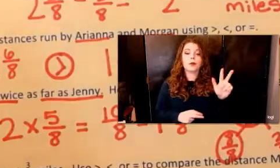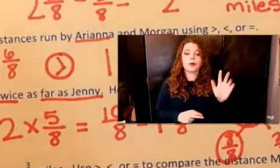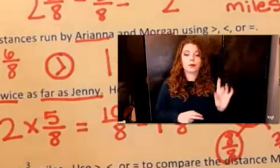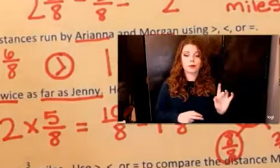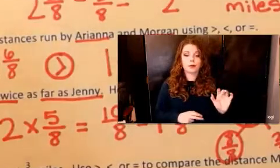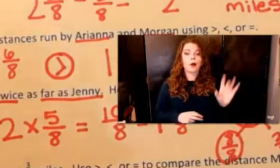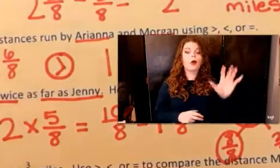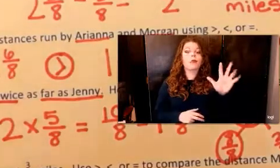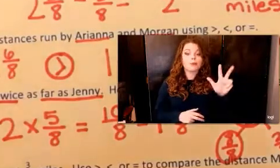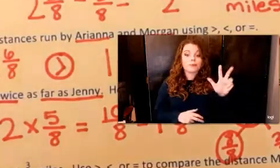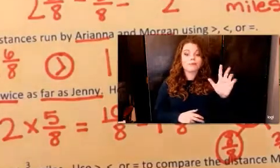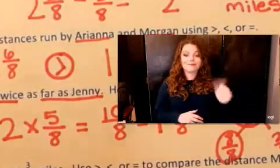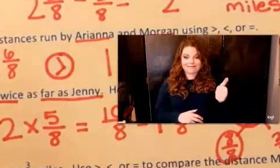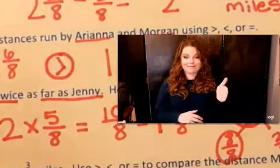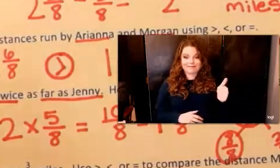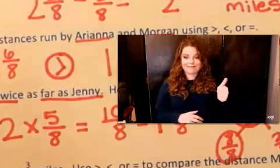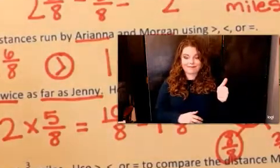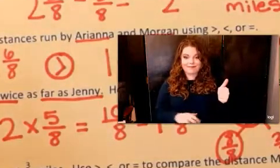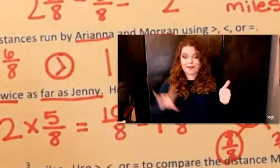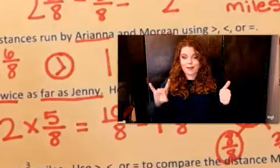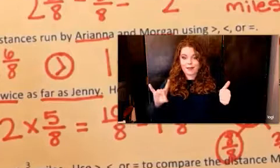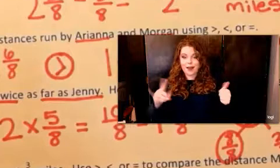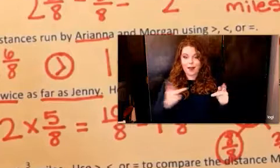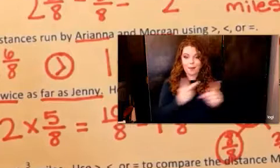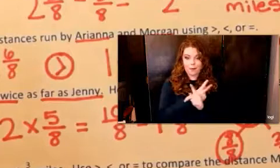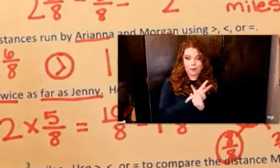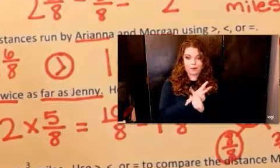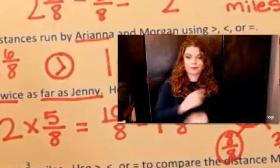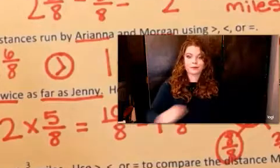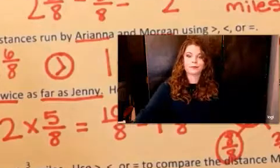I'm multiplying my number by 8.